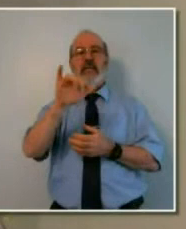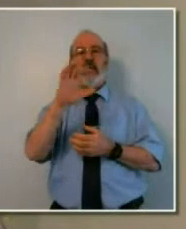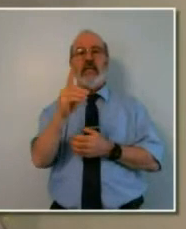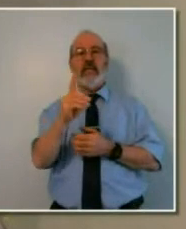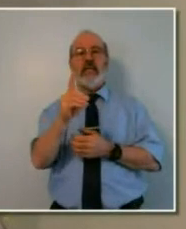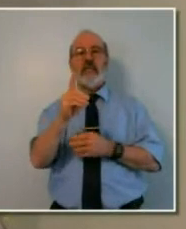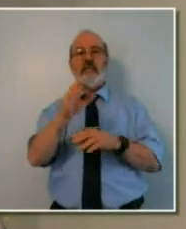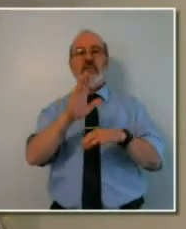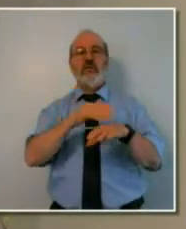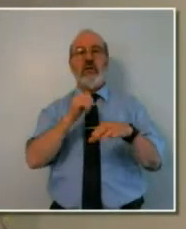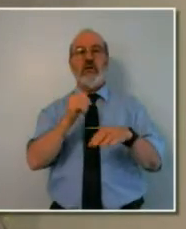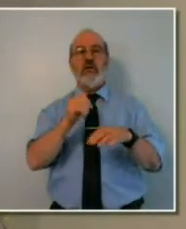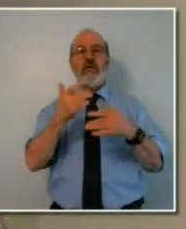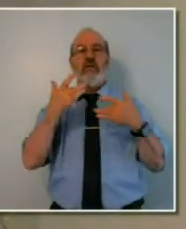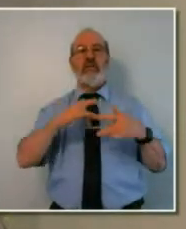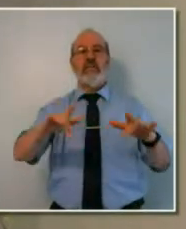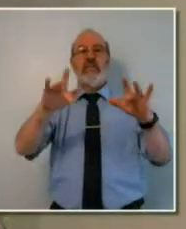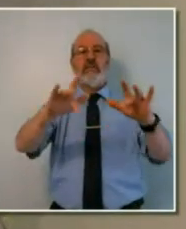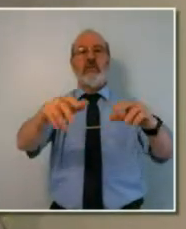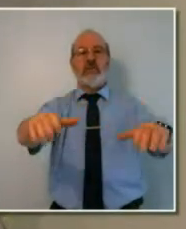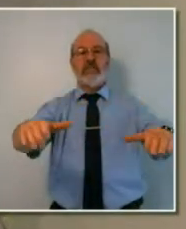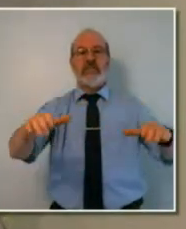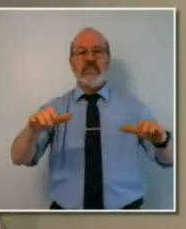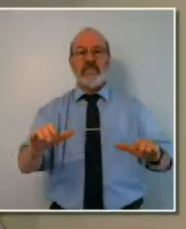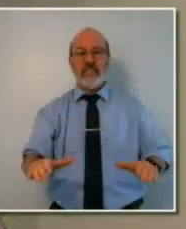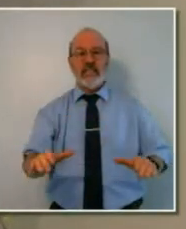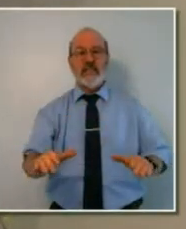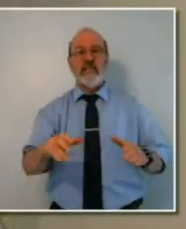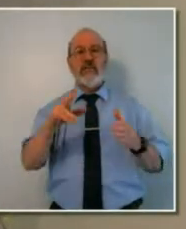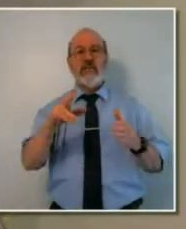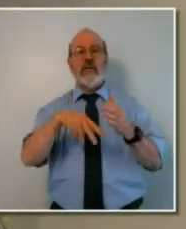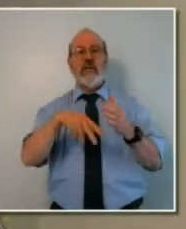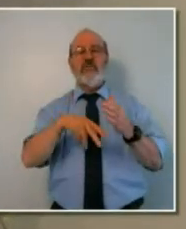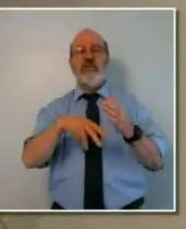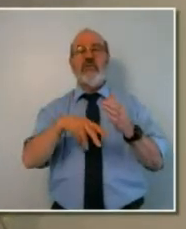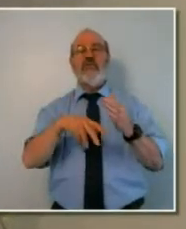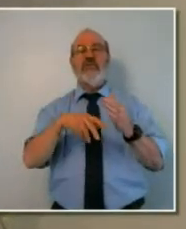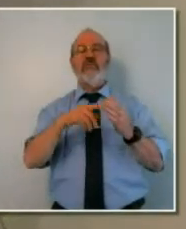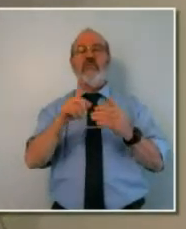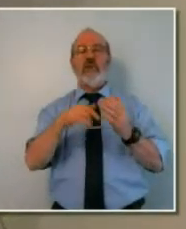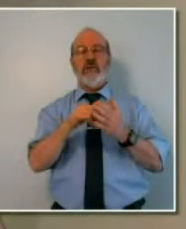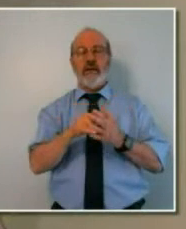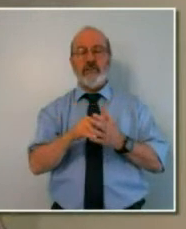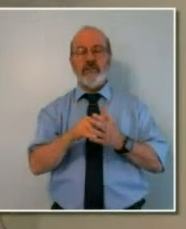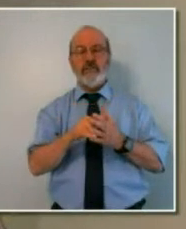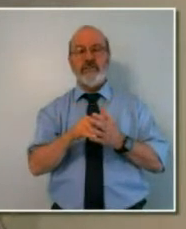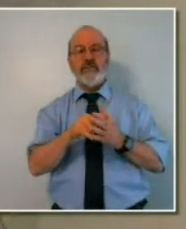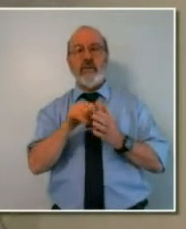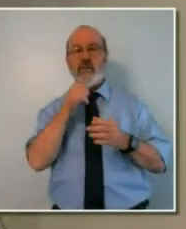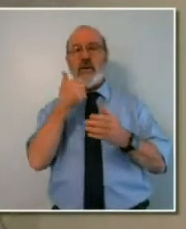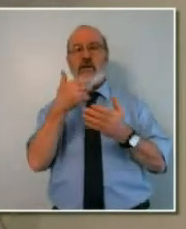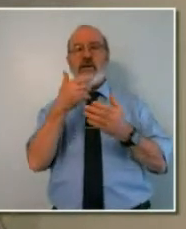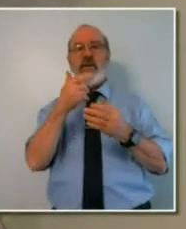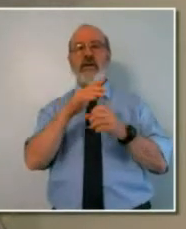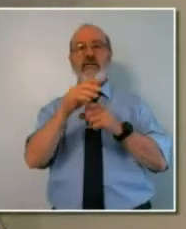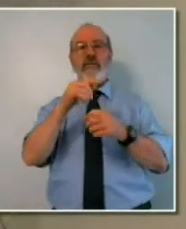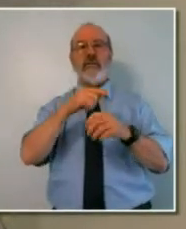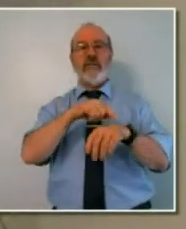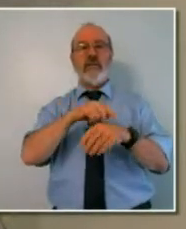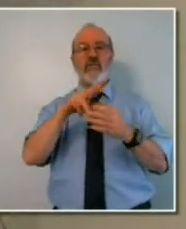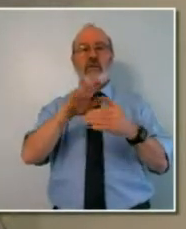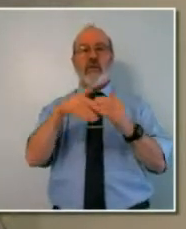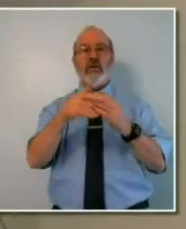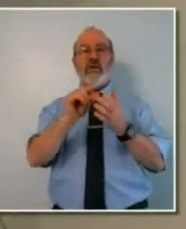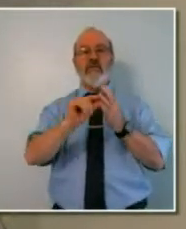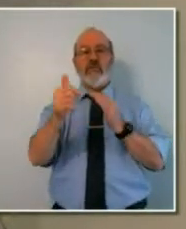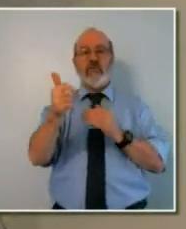called the mercy seat. I'm going to read with you about it. I don't have time to read everything, but starting in verse 10,